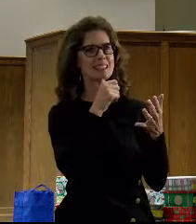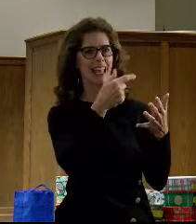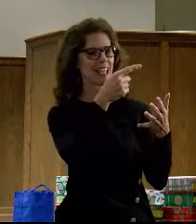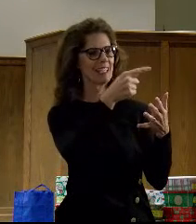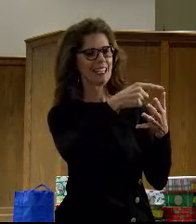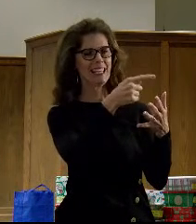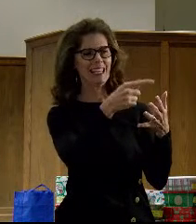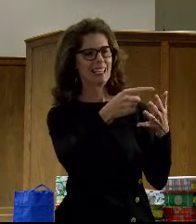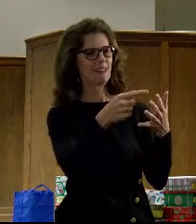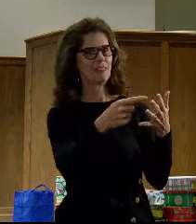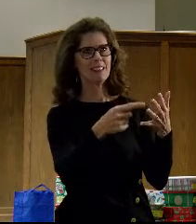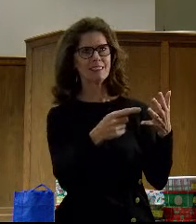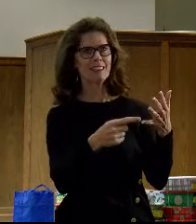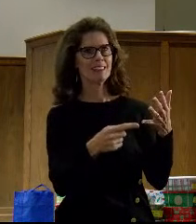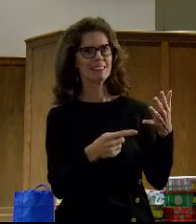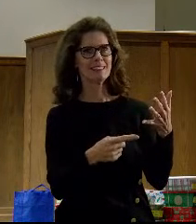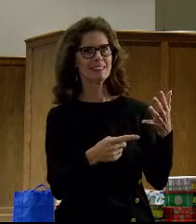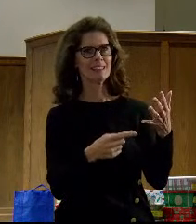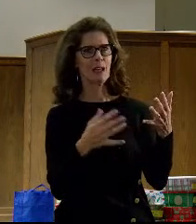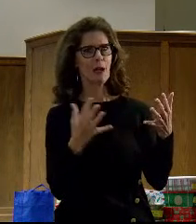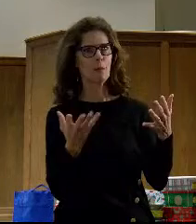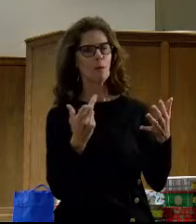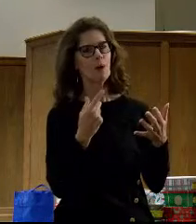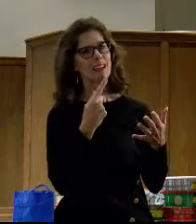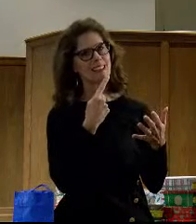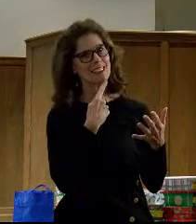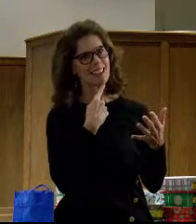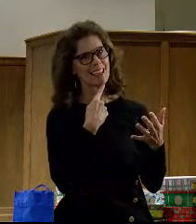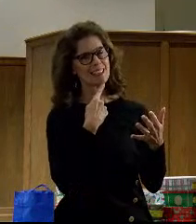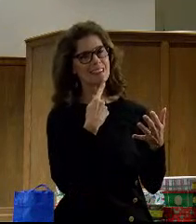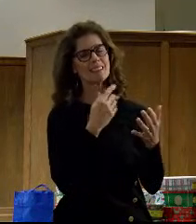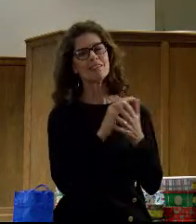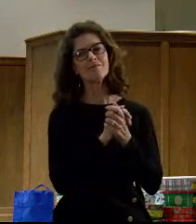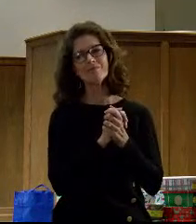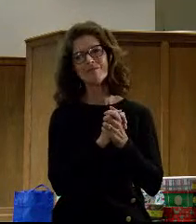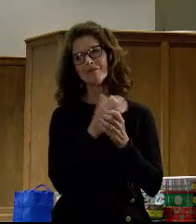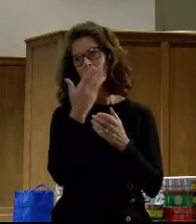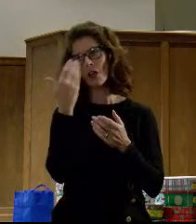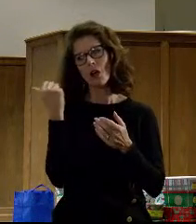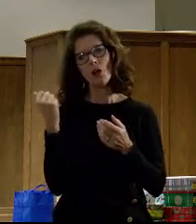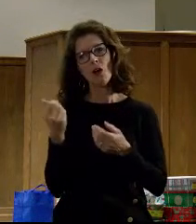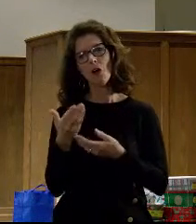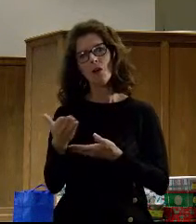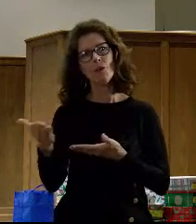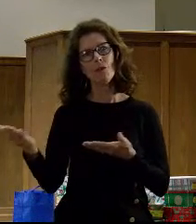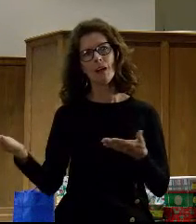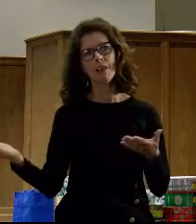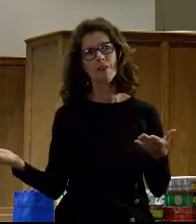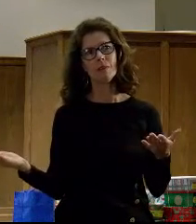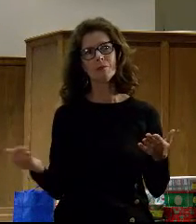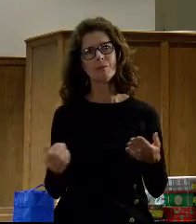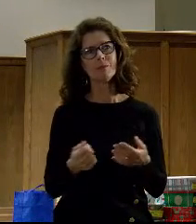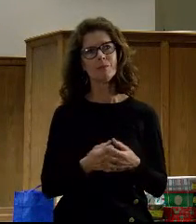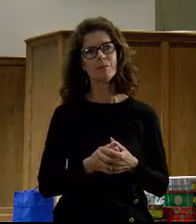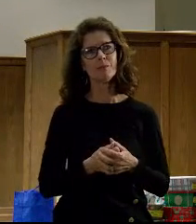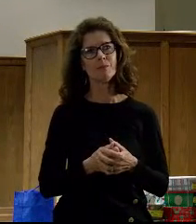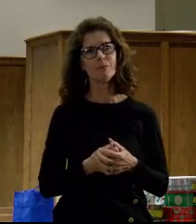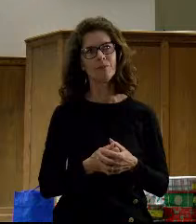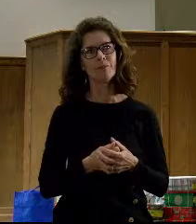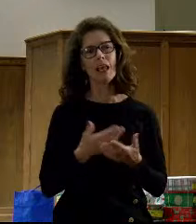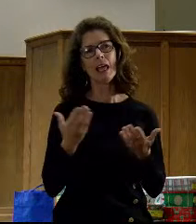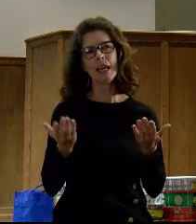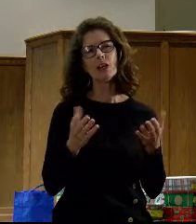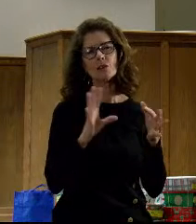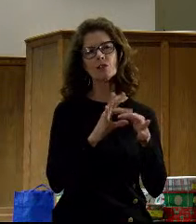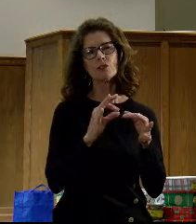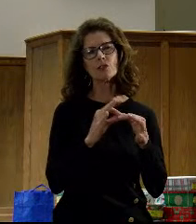story he tells through this amazing prayer, and this is so important that we hear the story, receive the story, and then try to tell the story. Here's the story he actually tells through